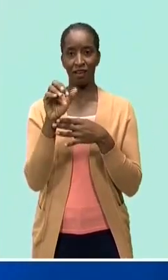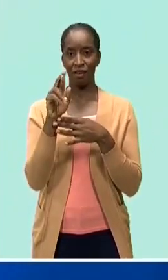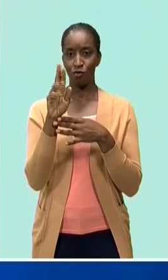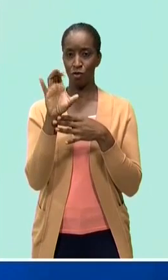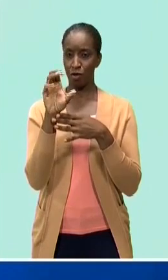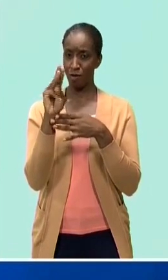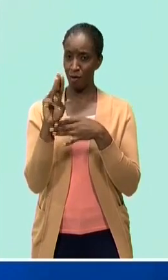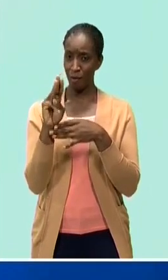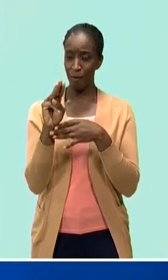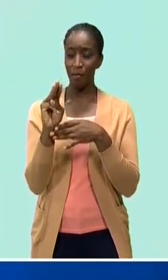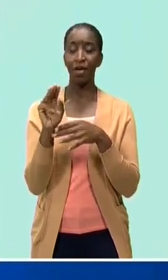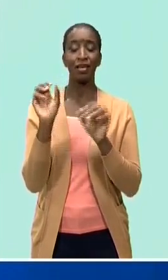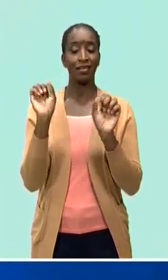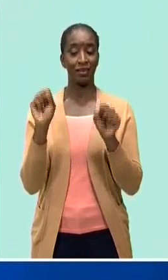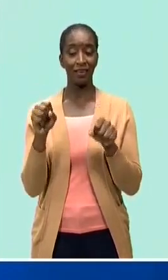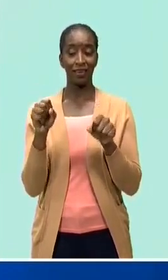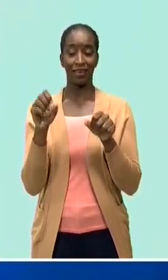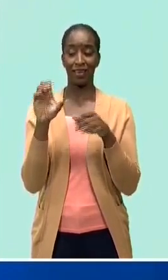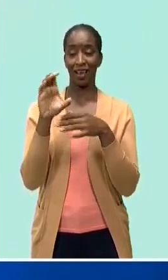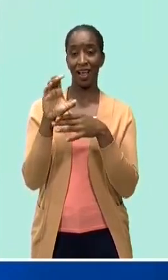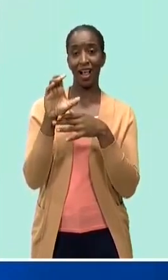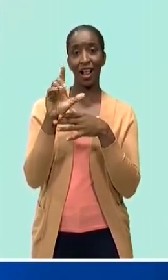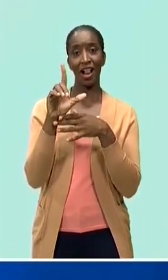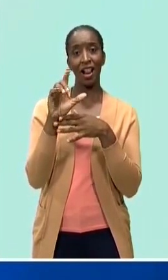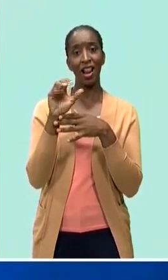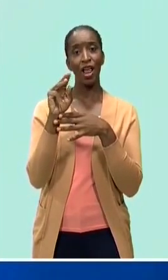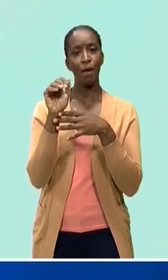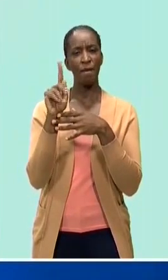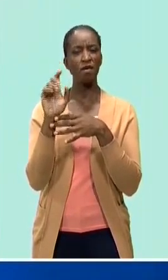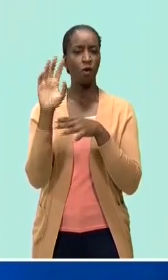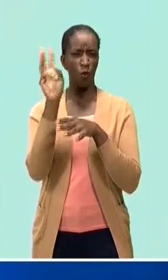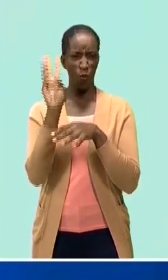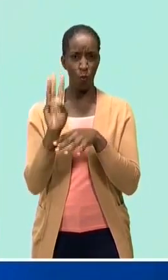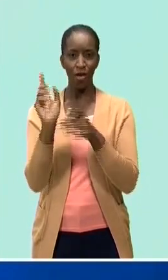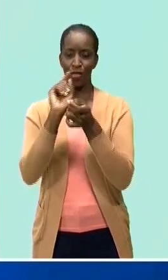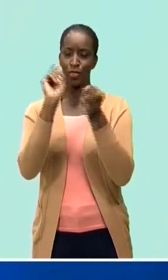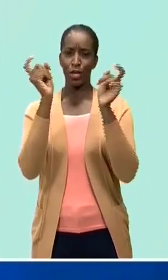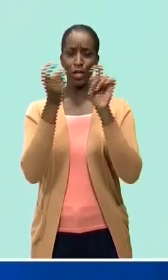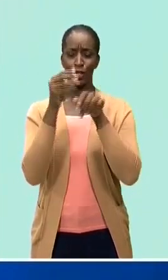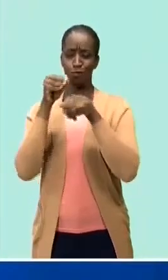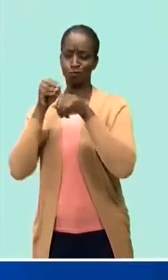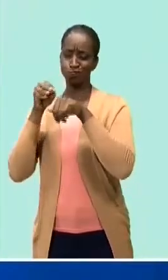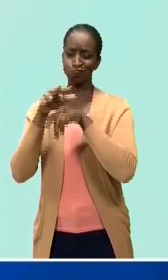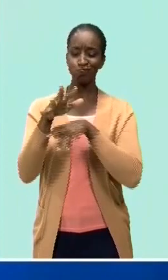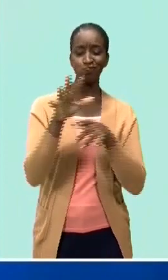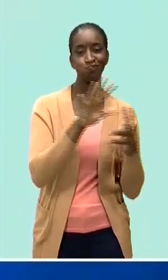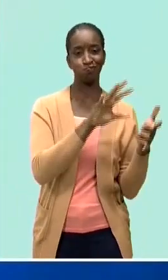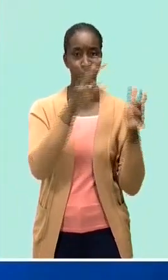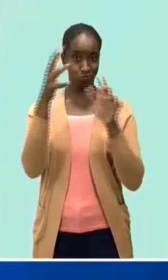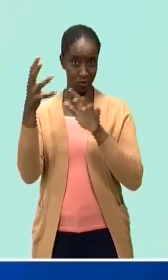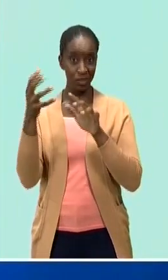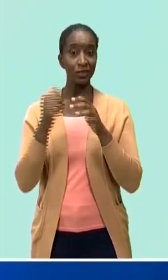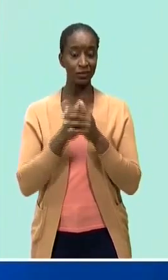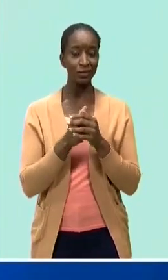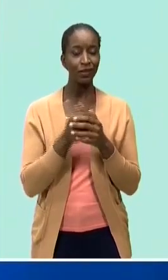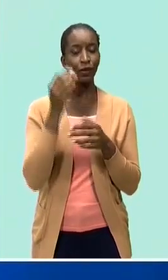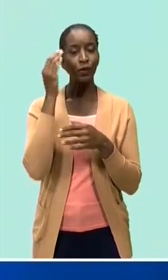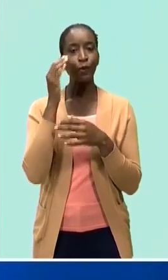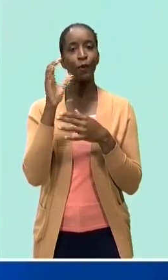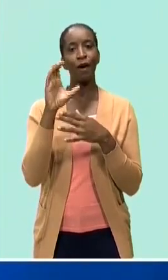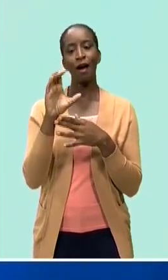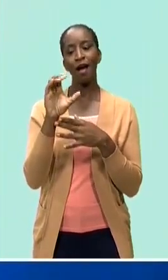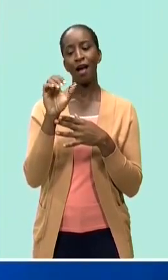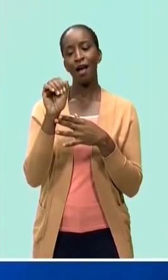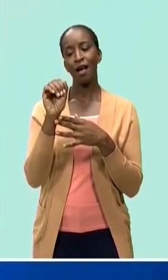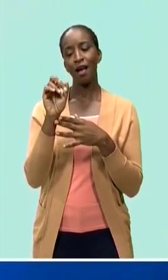climate change. And it is for this reason that climate change and its adverse effects continue to dominate the community's engagement